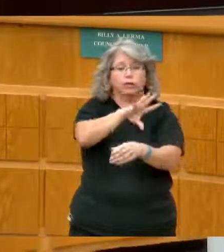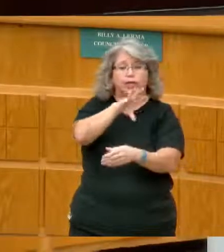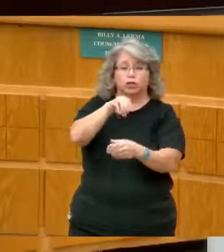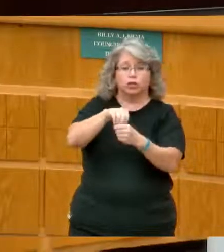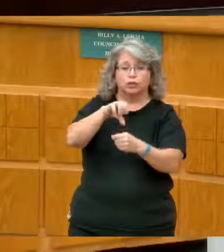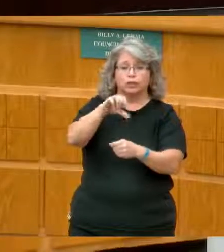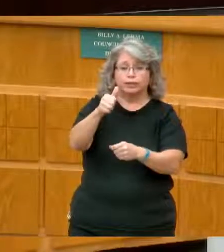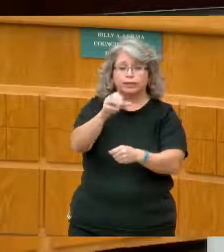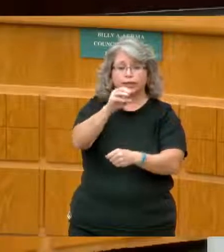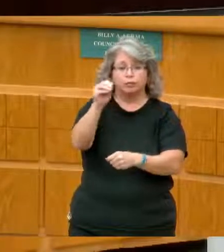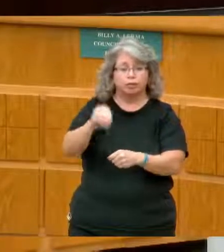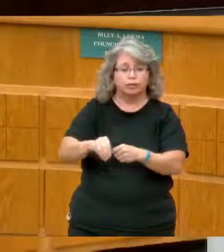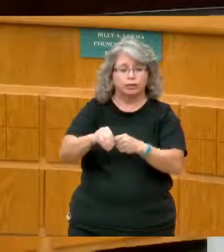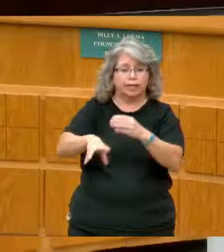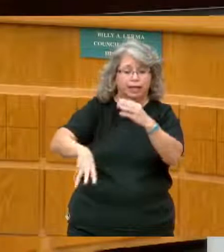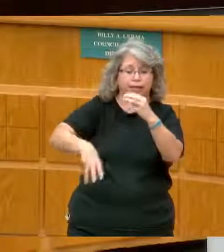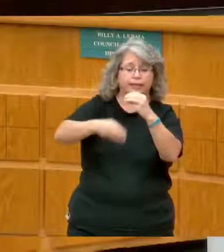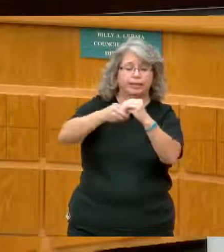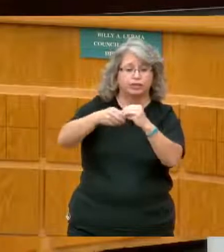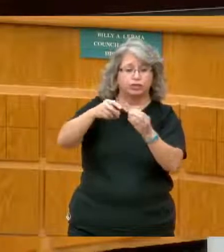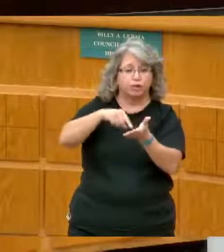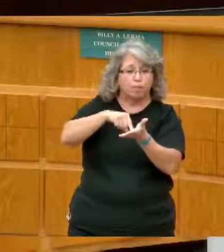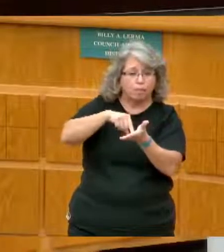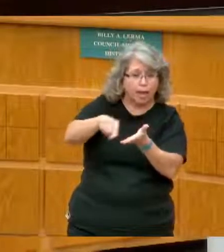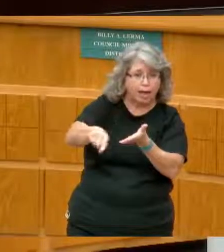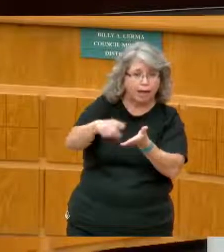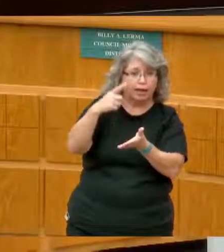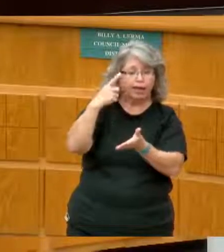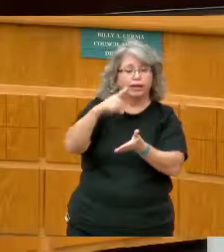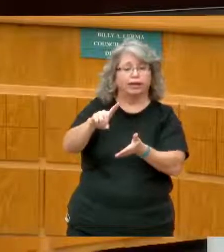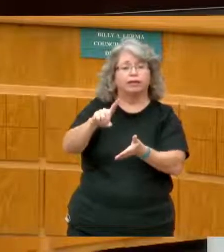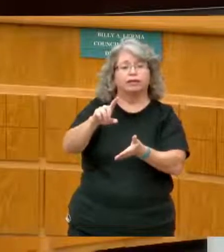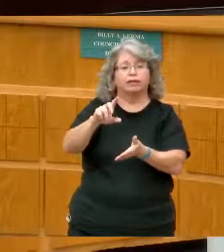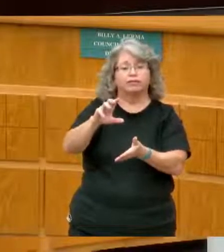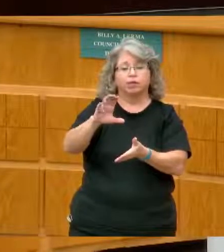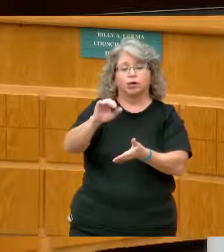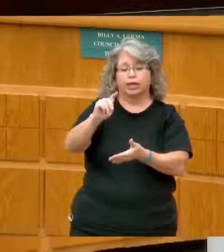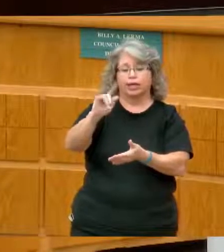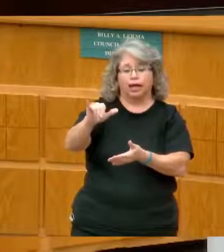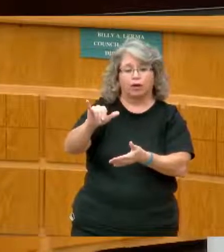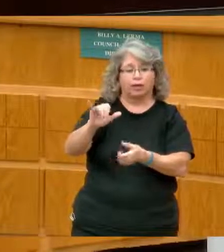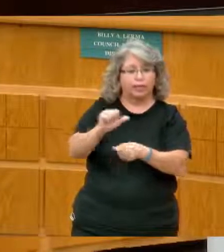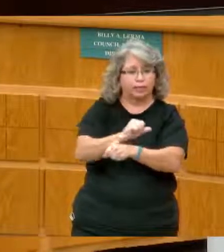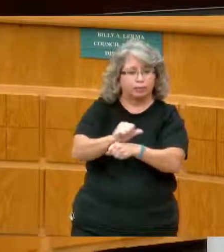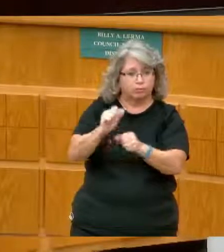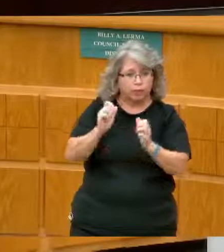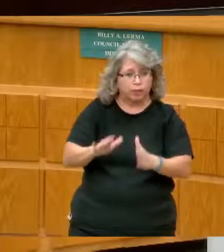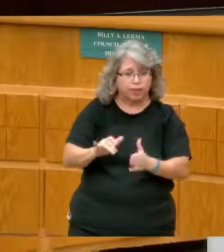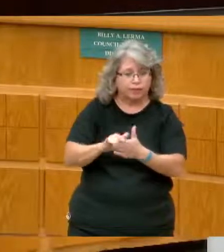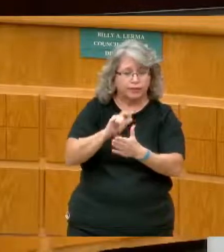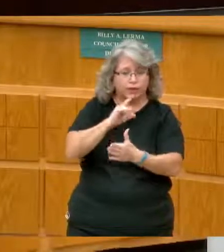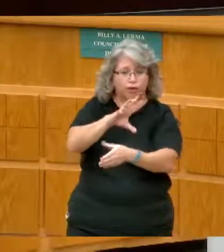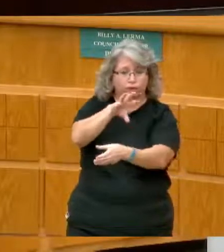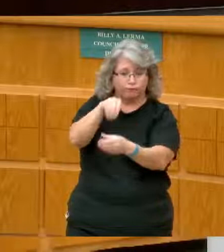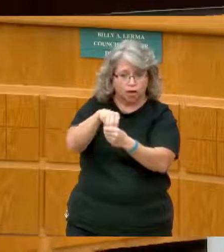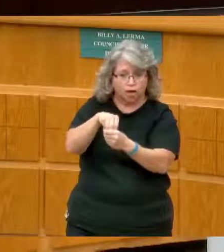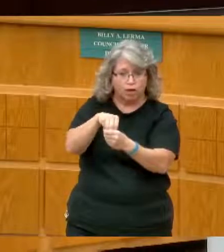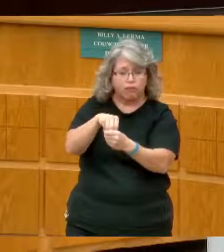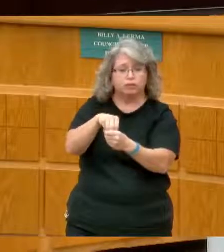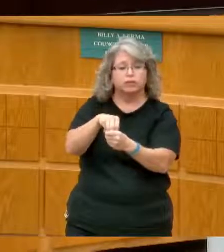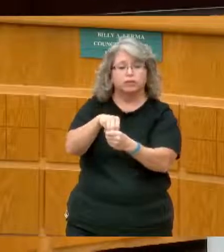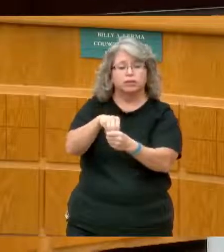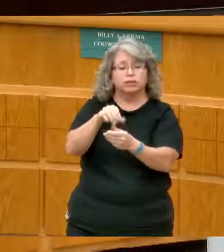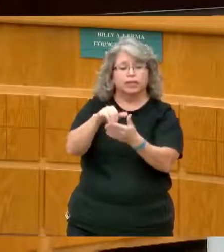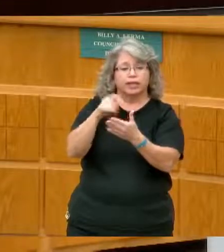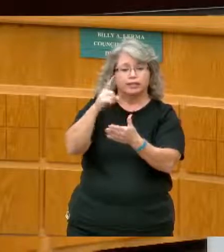Health District county employees. That was something that we wanted to do, and even more important for the director and for her